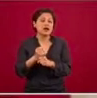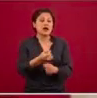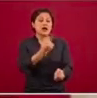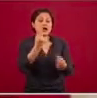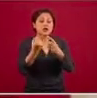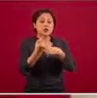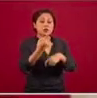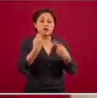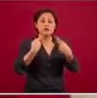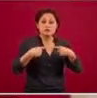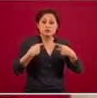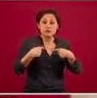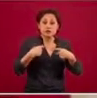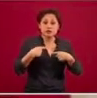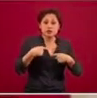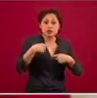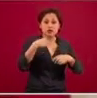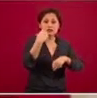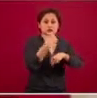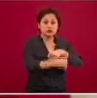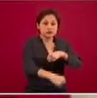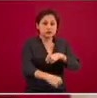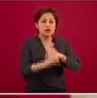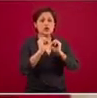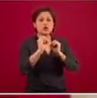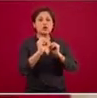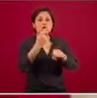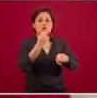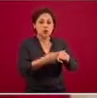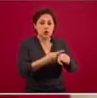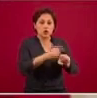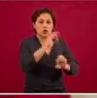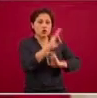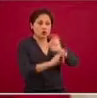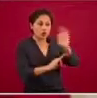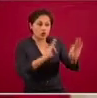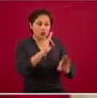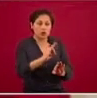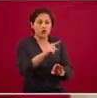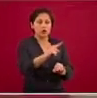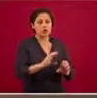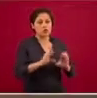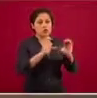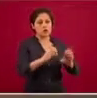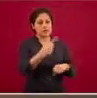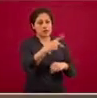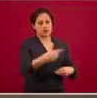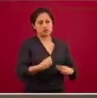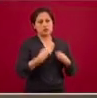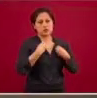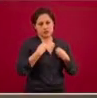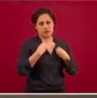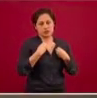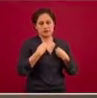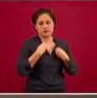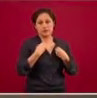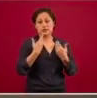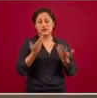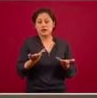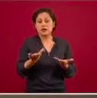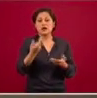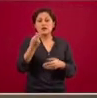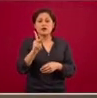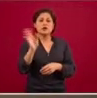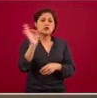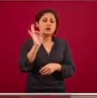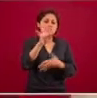address sooner is the rescheduling of certain procedures and certain surgeries that do